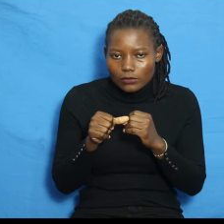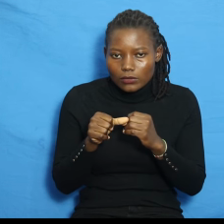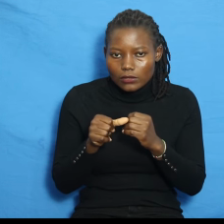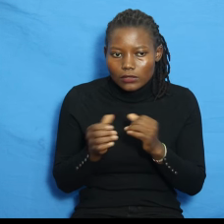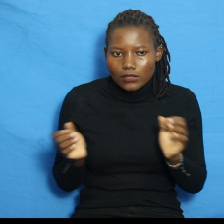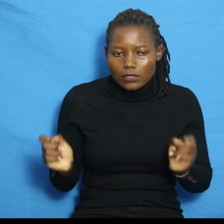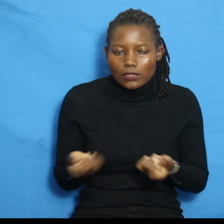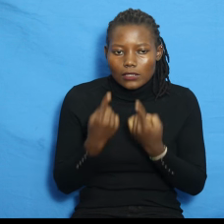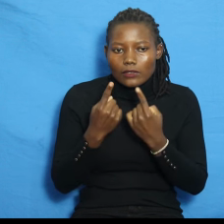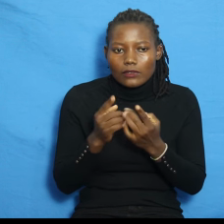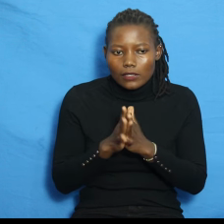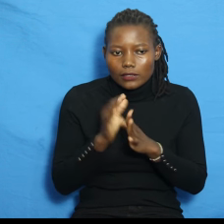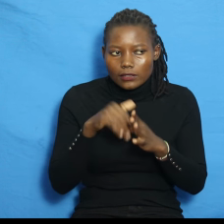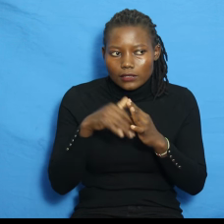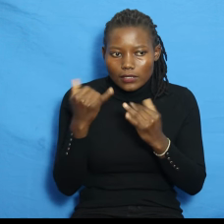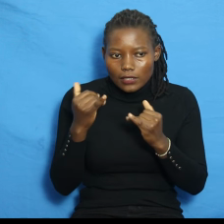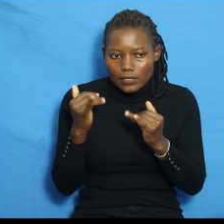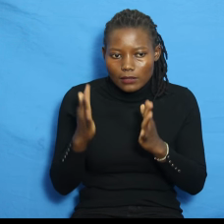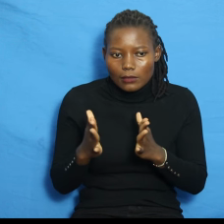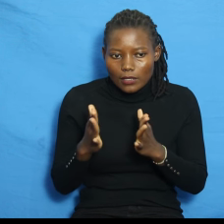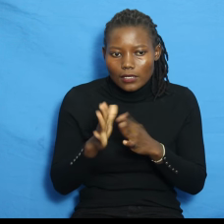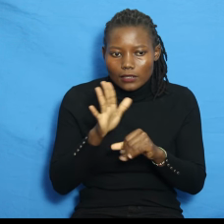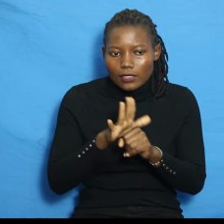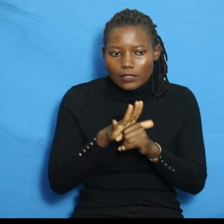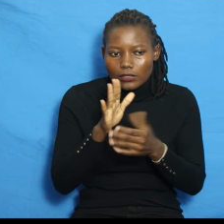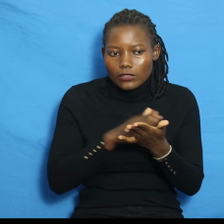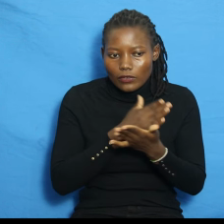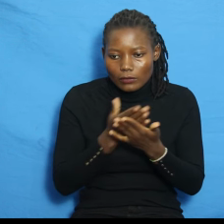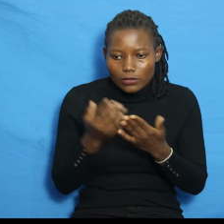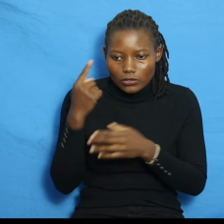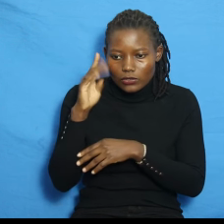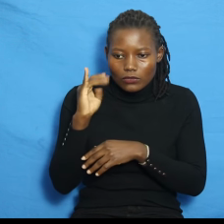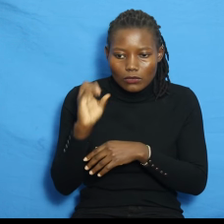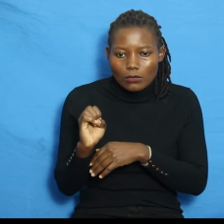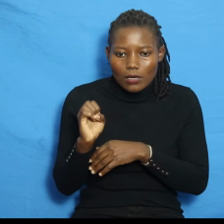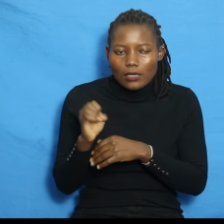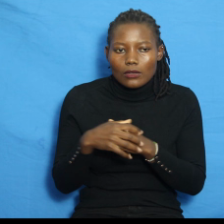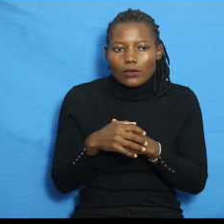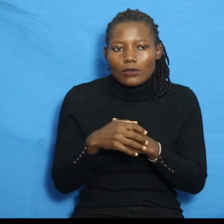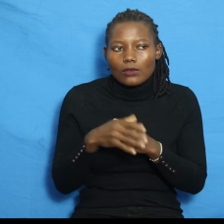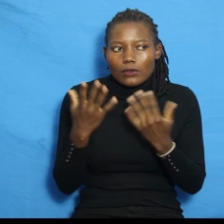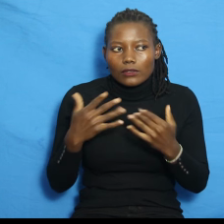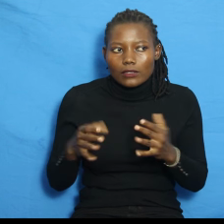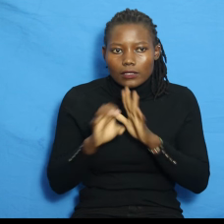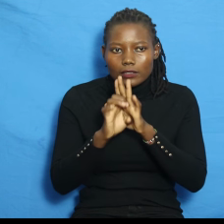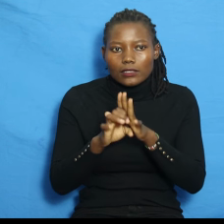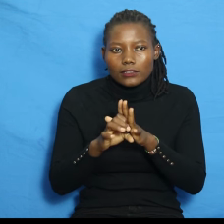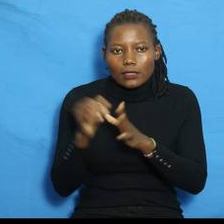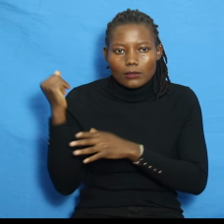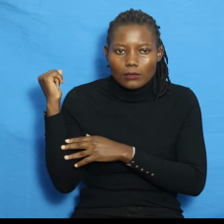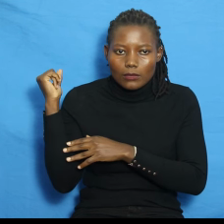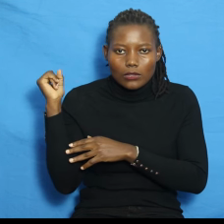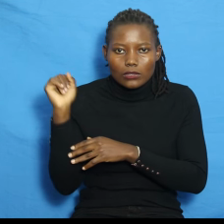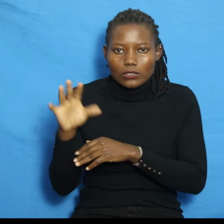in athletics, there is a lot of application of biomechanics. Things like javelin, discus,